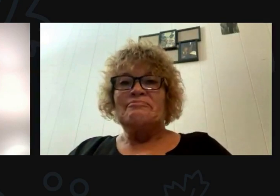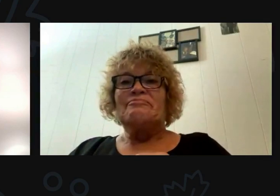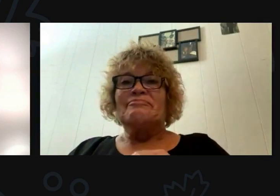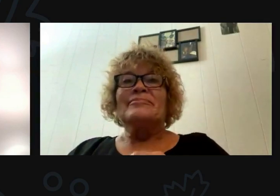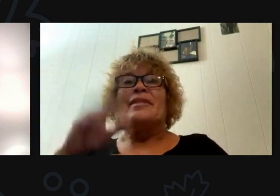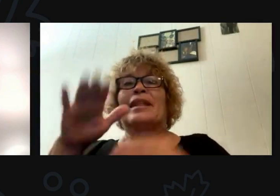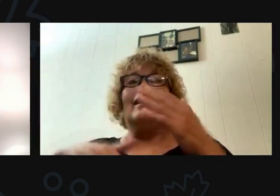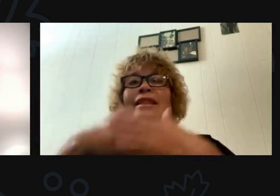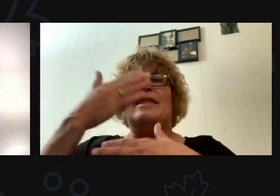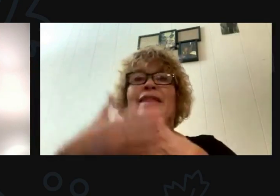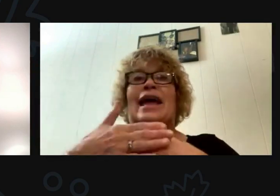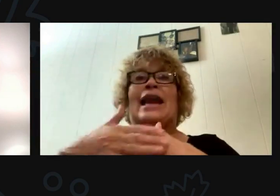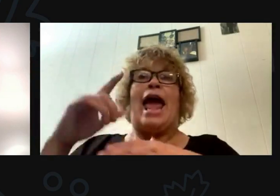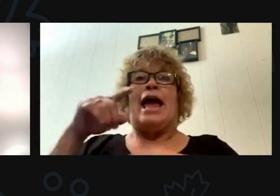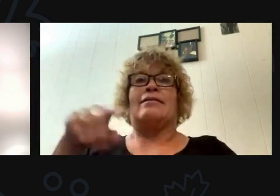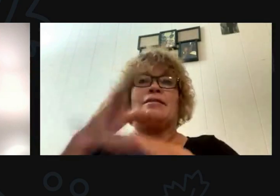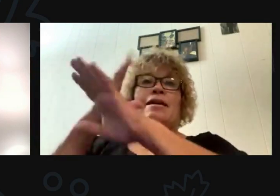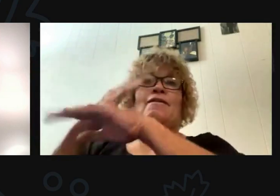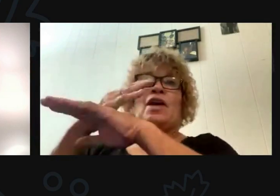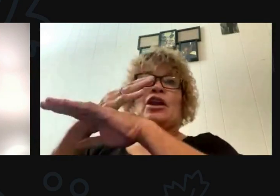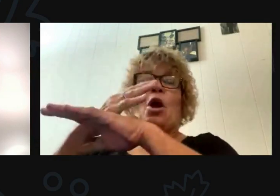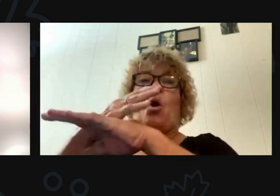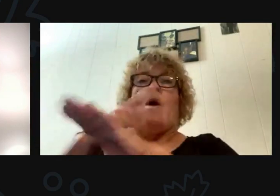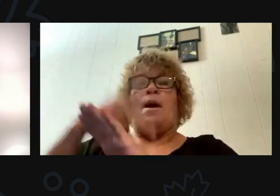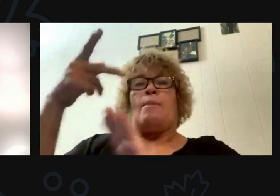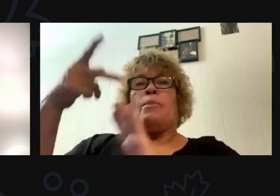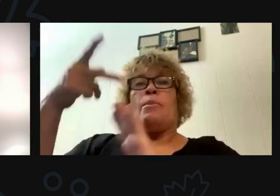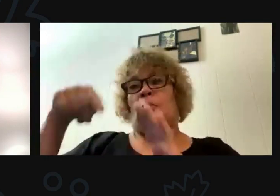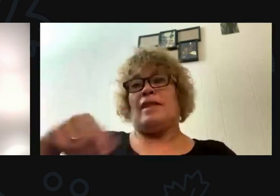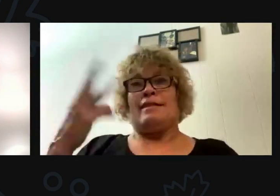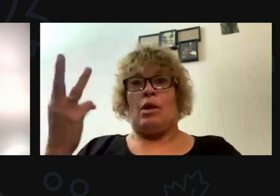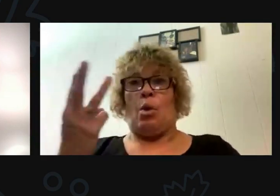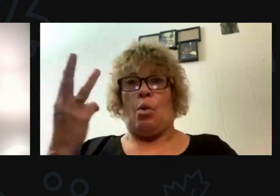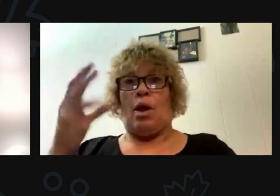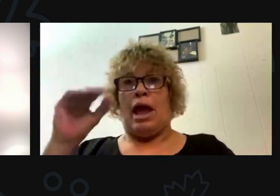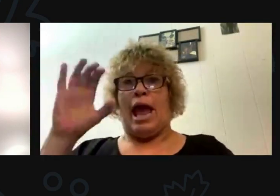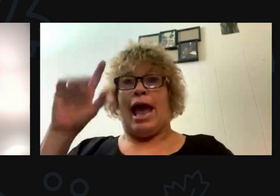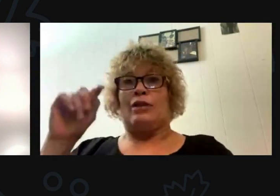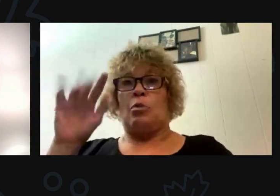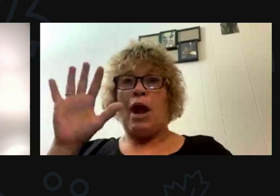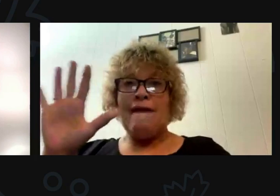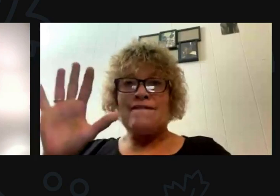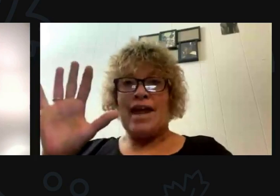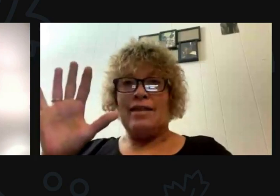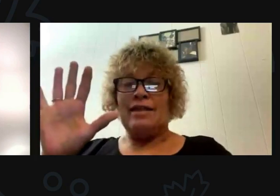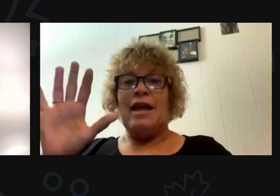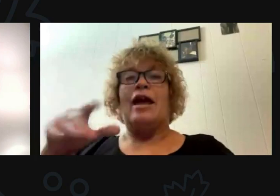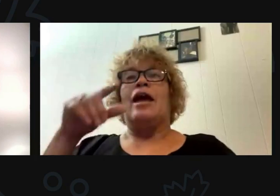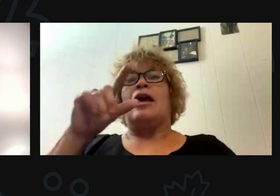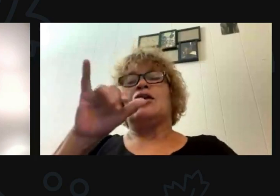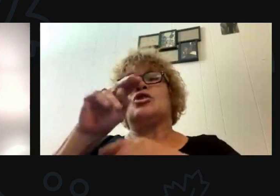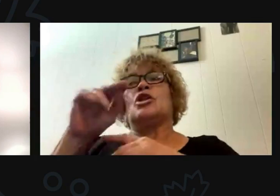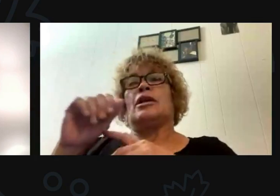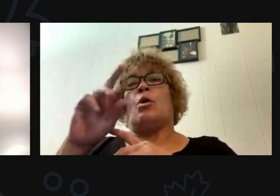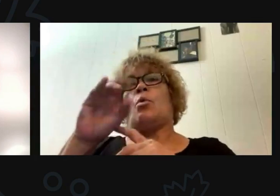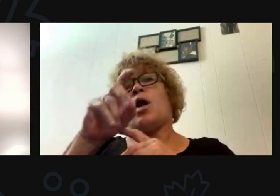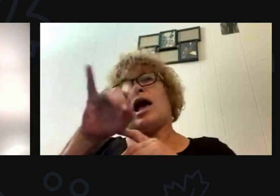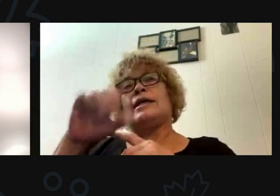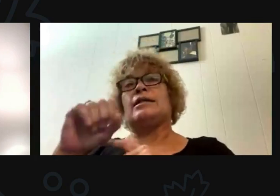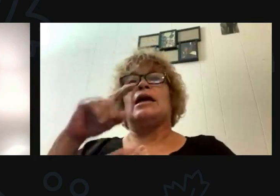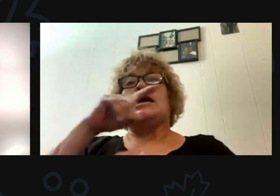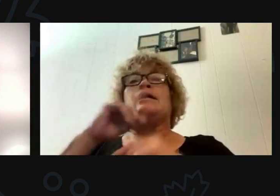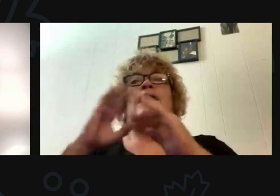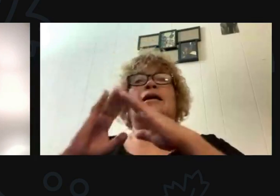The next virtual program in the series is going to happen this coming Wednesday, October 5th, where Gina Roxas, a citizen of the Prairie